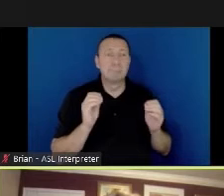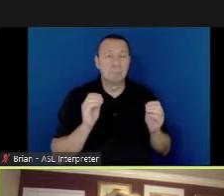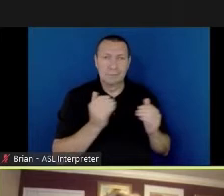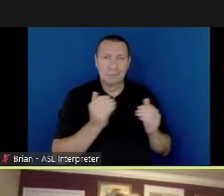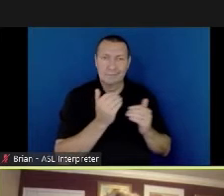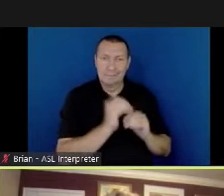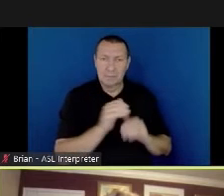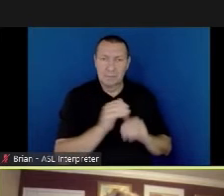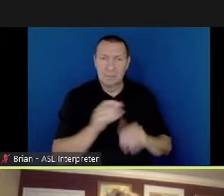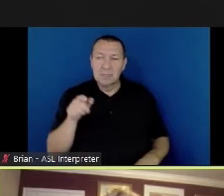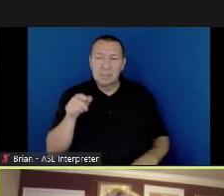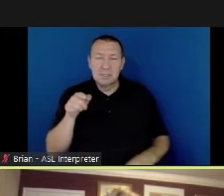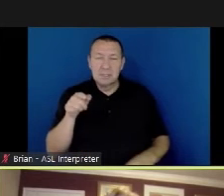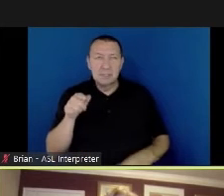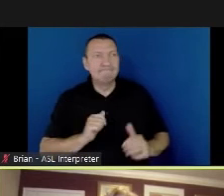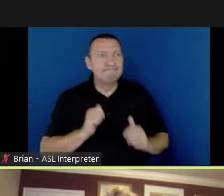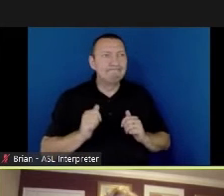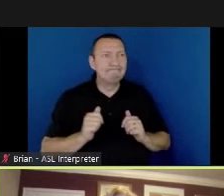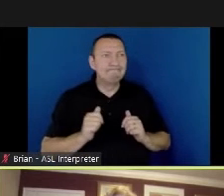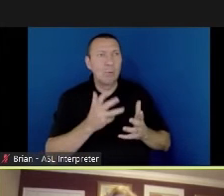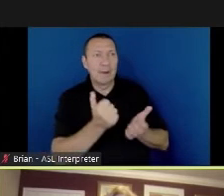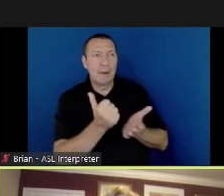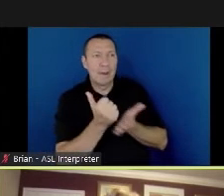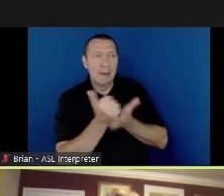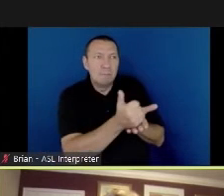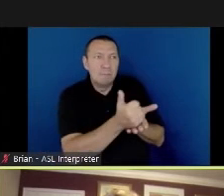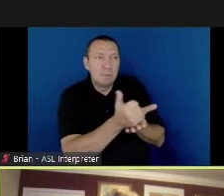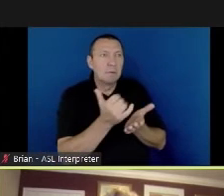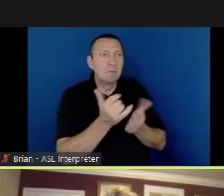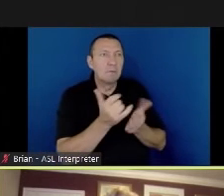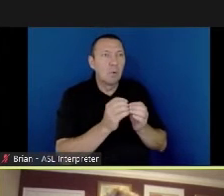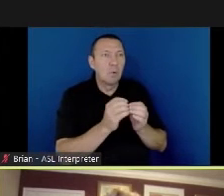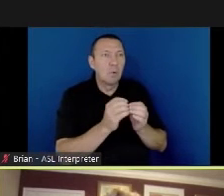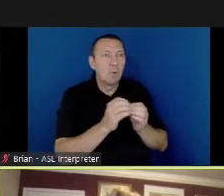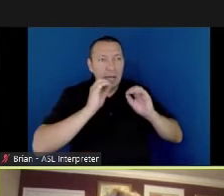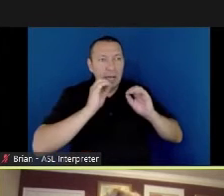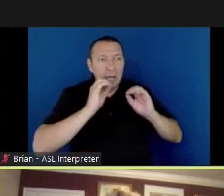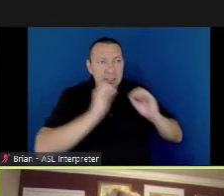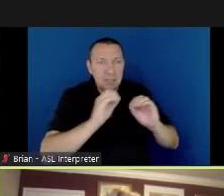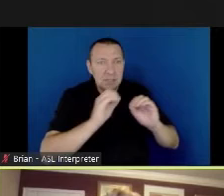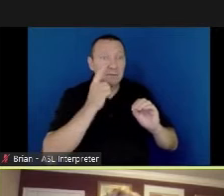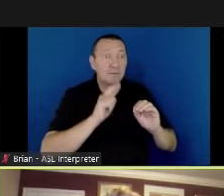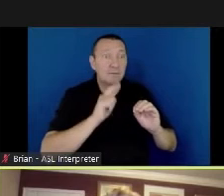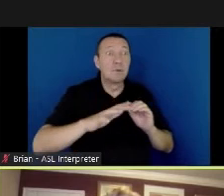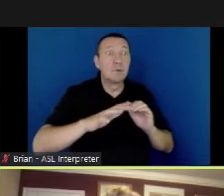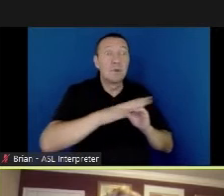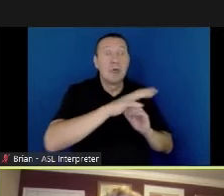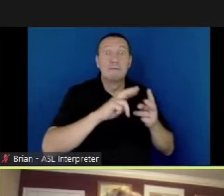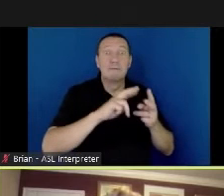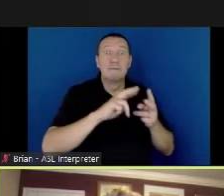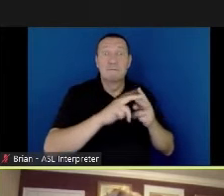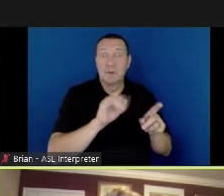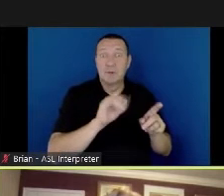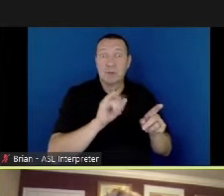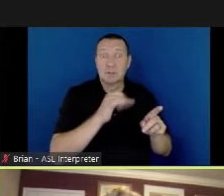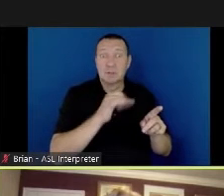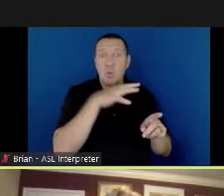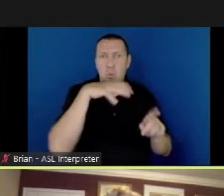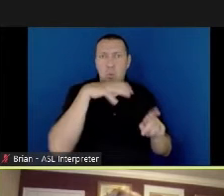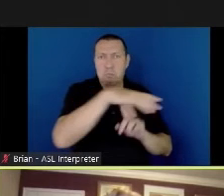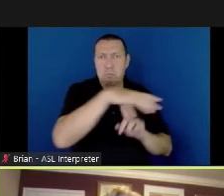she wanted to reach out and help them and get more education in her rural village, because she knew